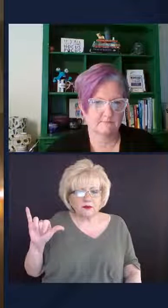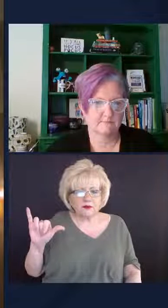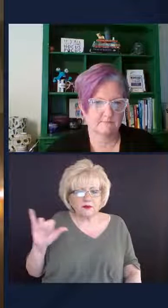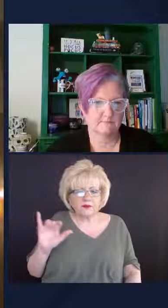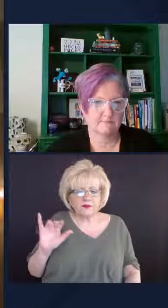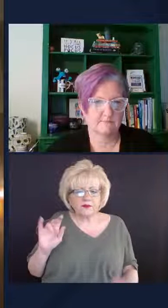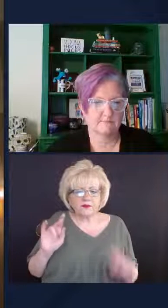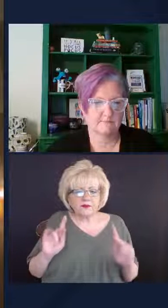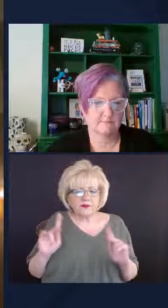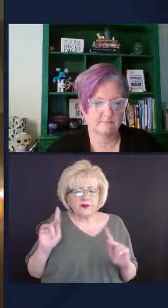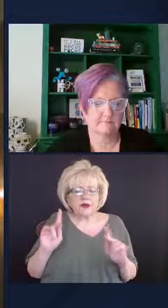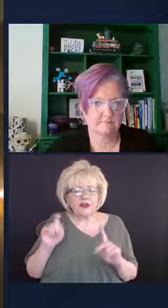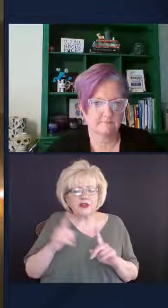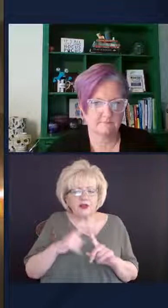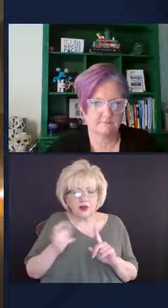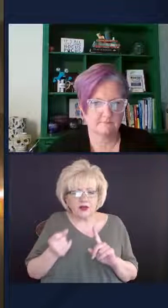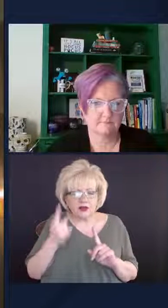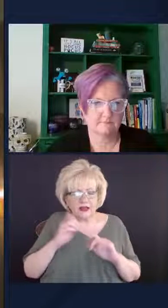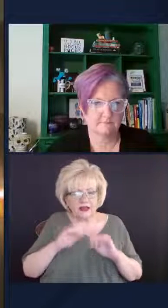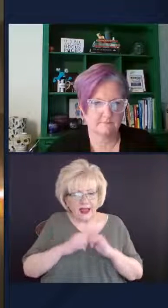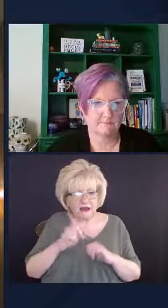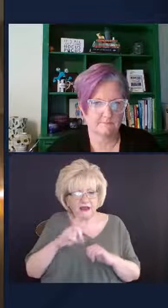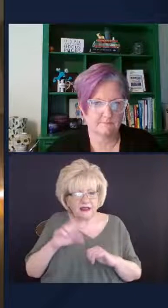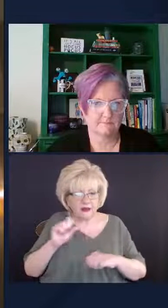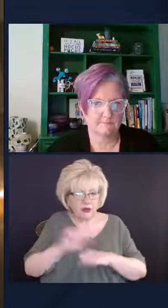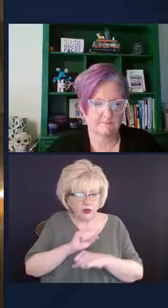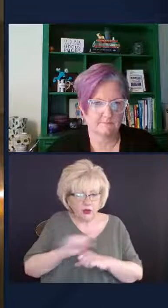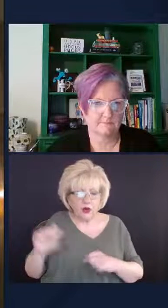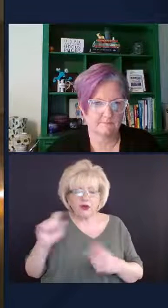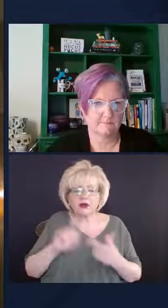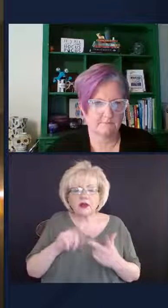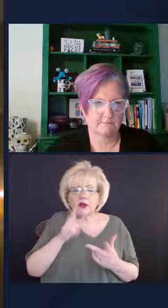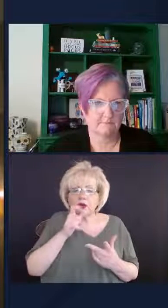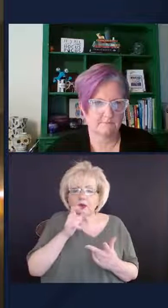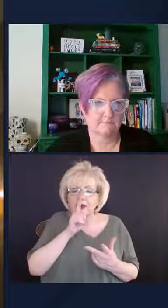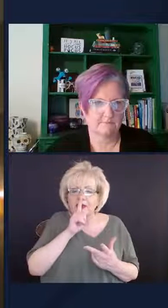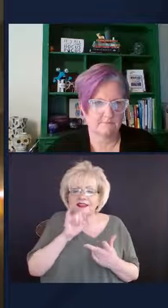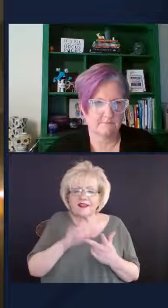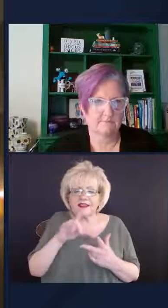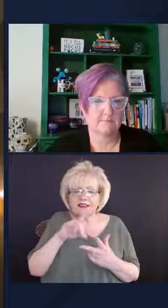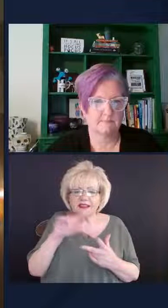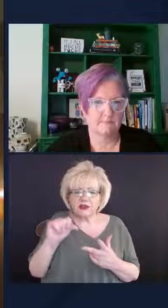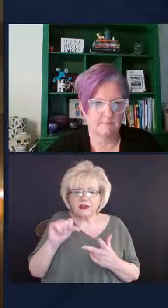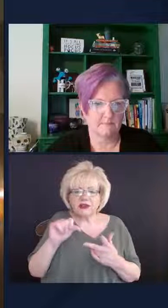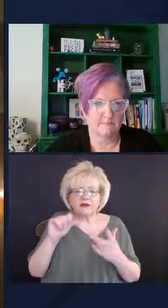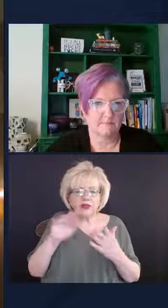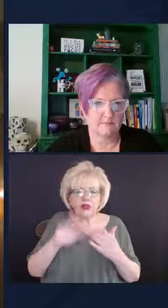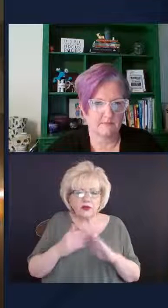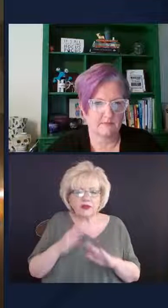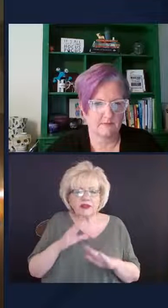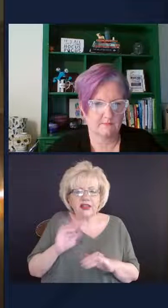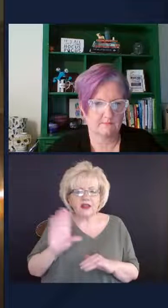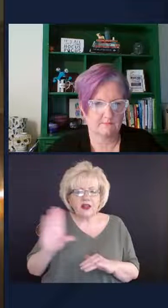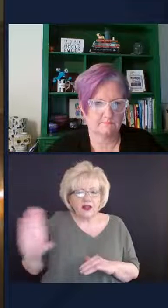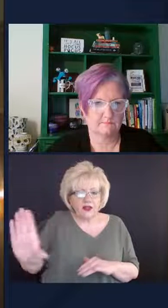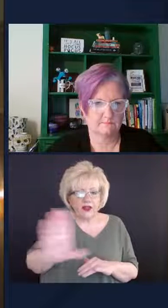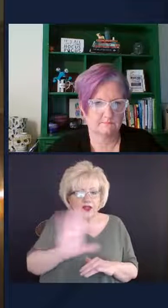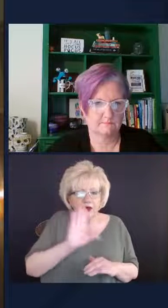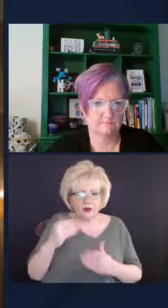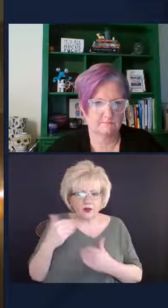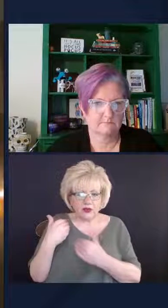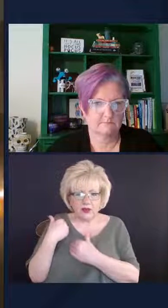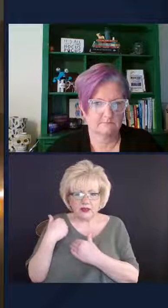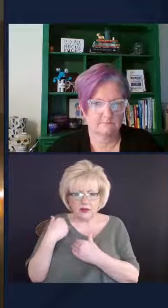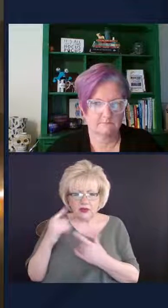disability works and who the disability community is and what their responsibility to us is, because they very much so do have